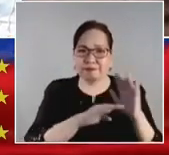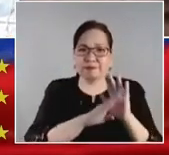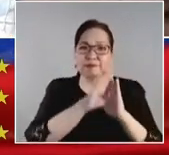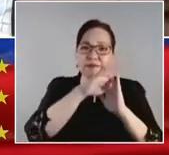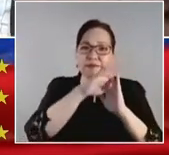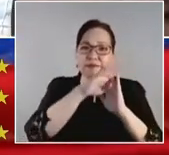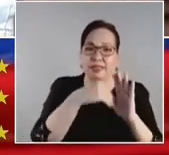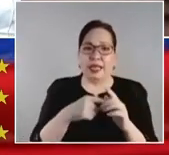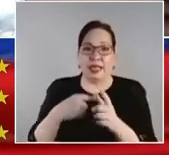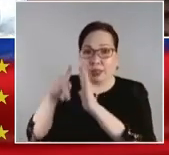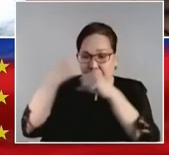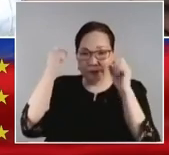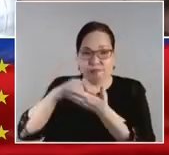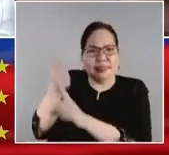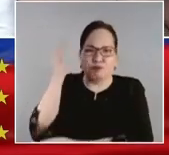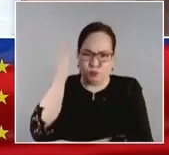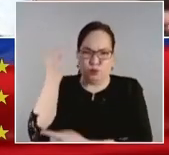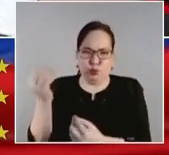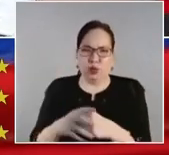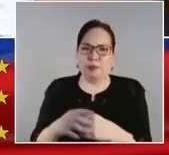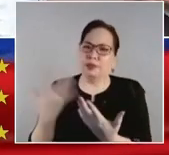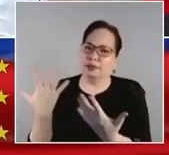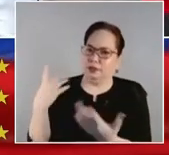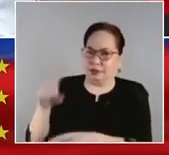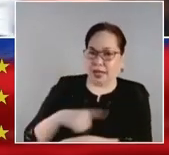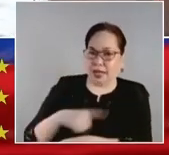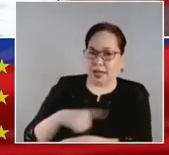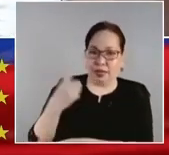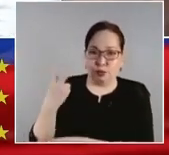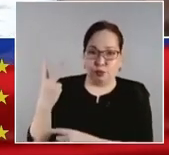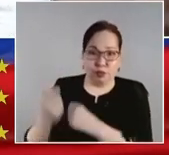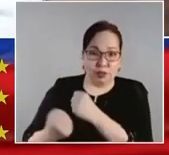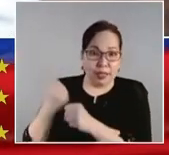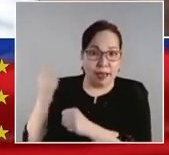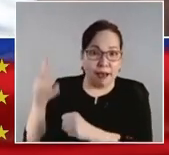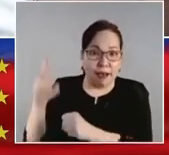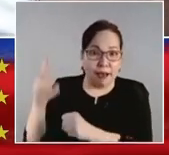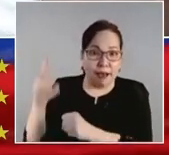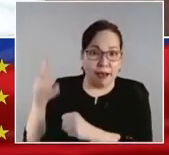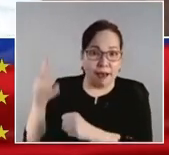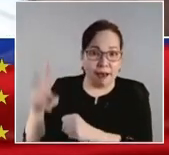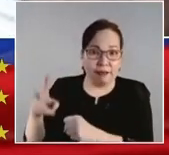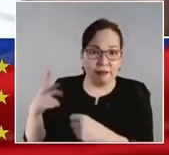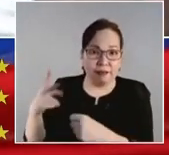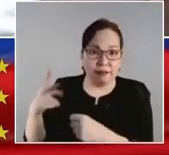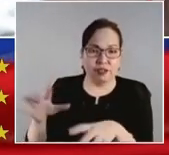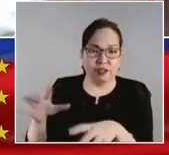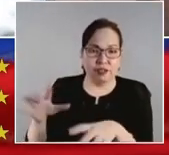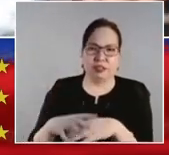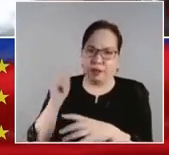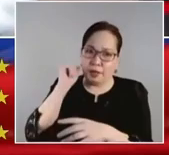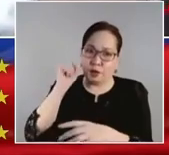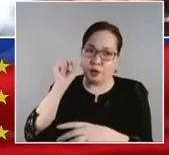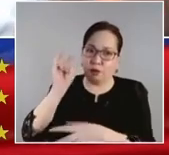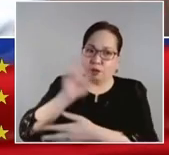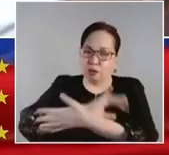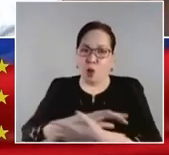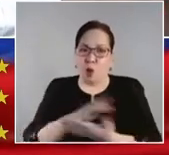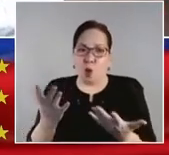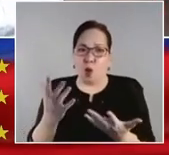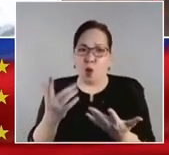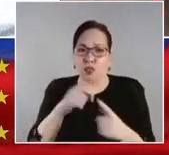na nila kung anong virus. Ano? Yung mga checkpoint na titignan ng pulis, ano pong i-stopin